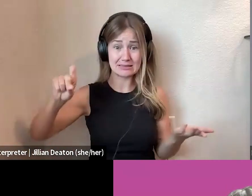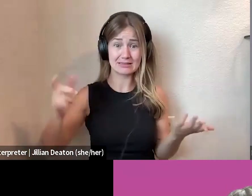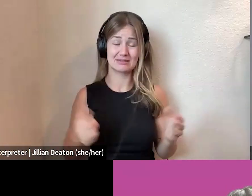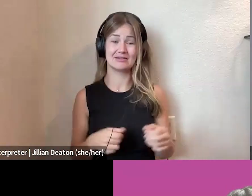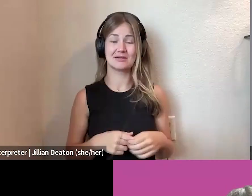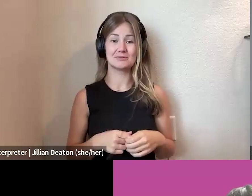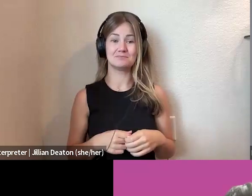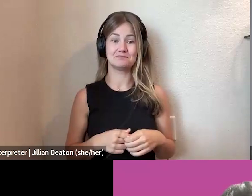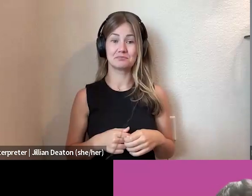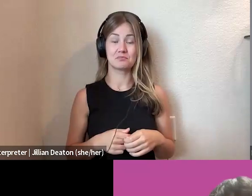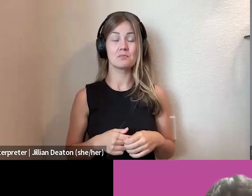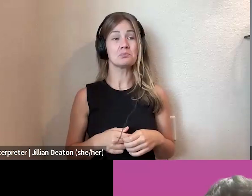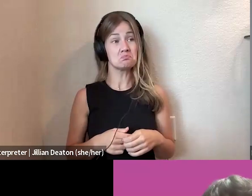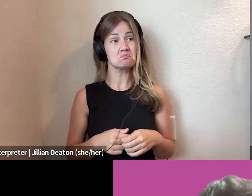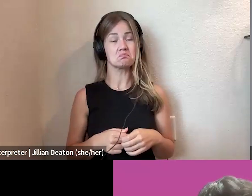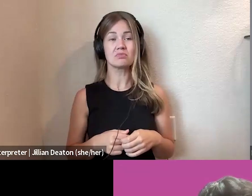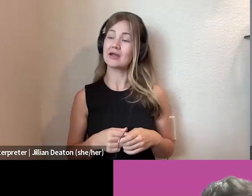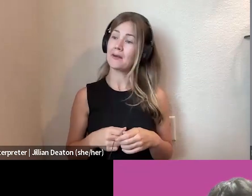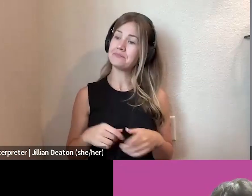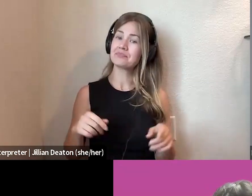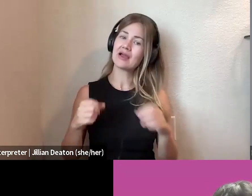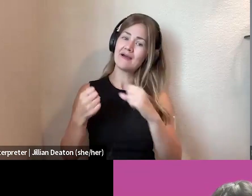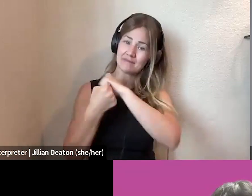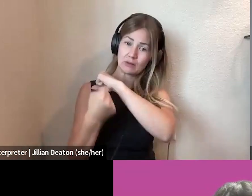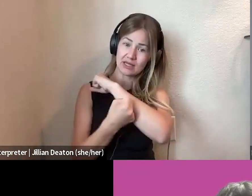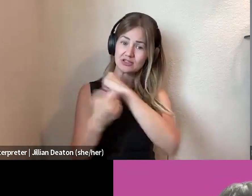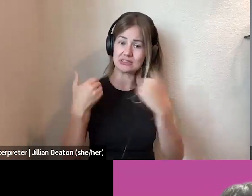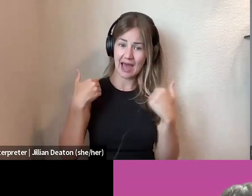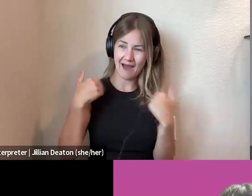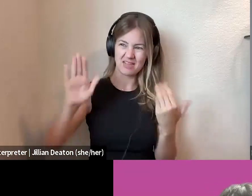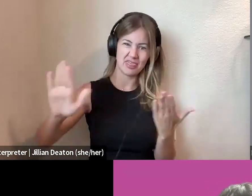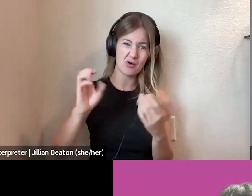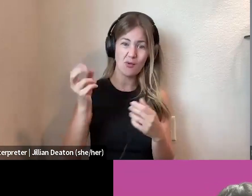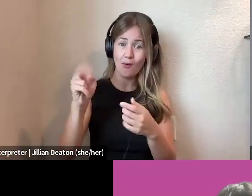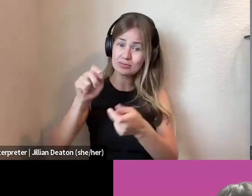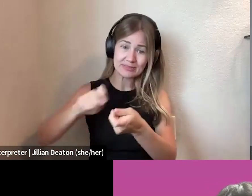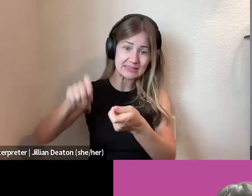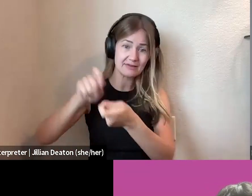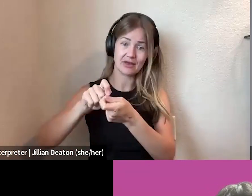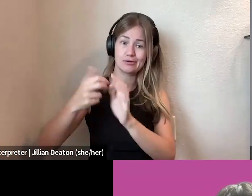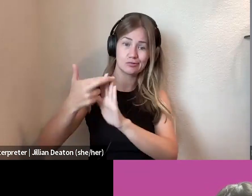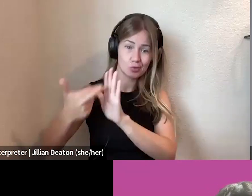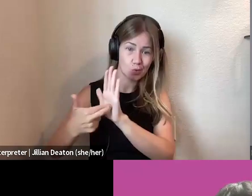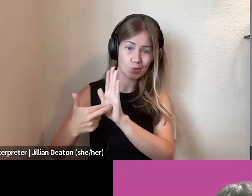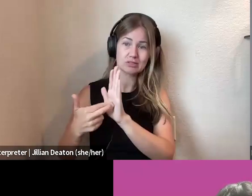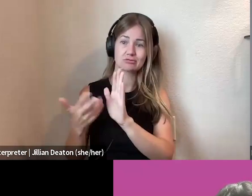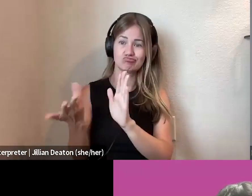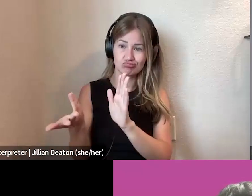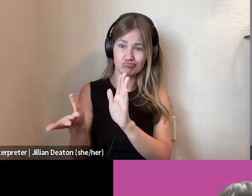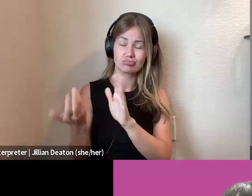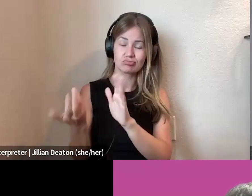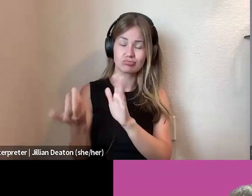Um, Foundations have their own specific guidelines, rules. Some of them are, yeah,